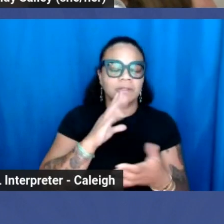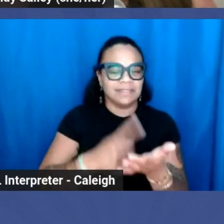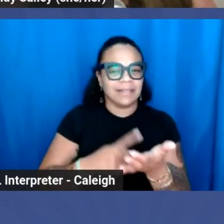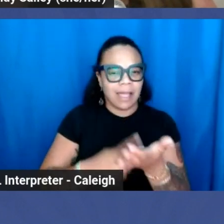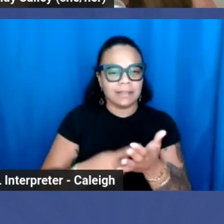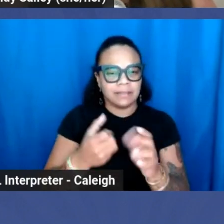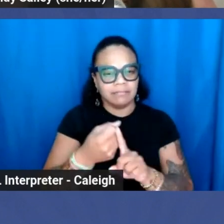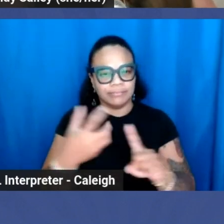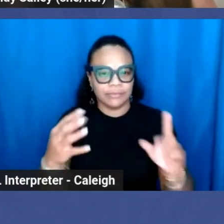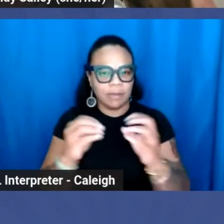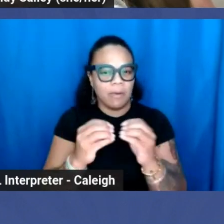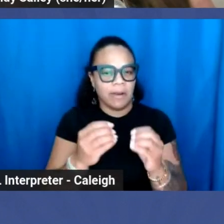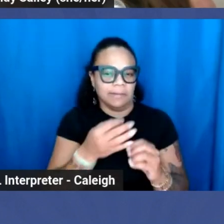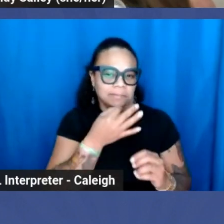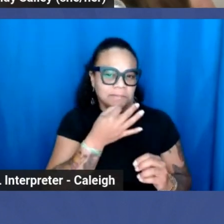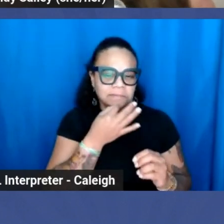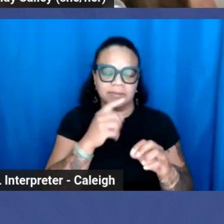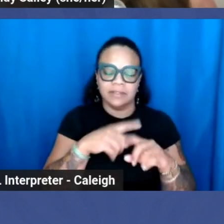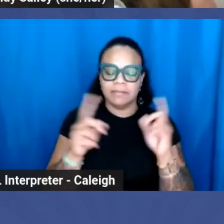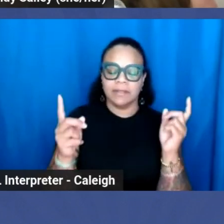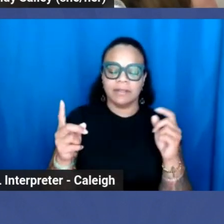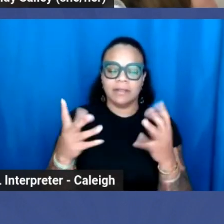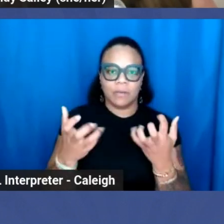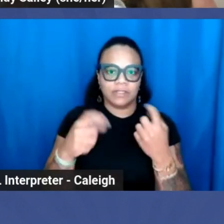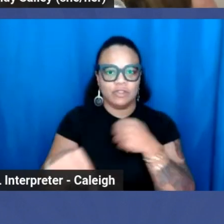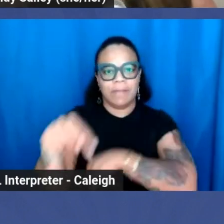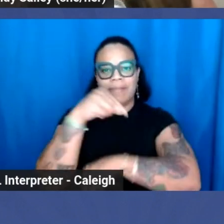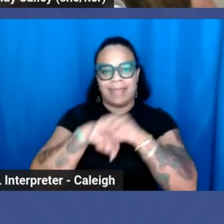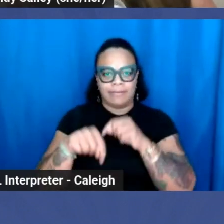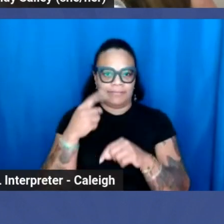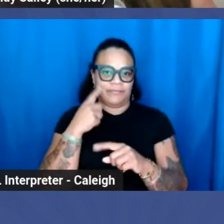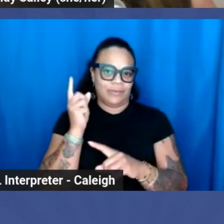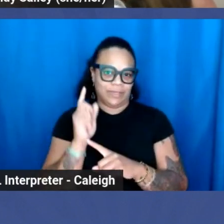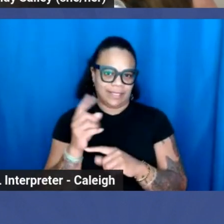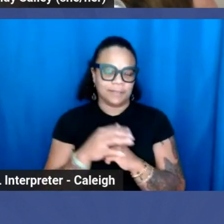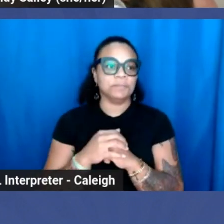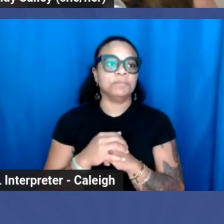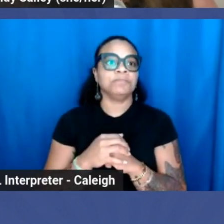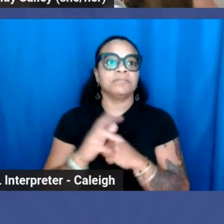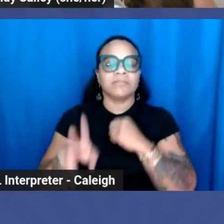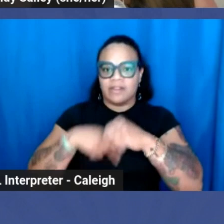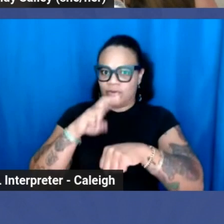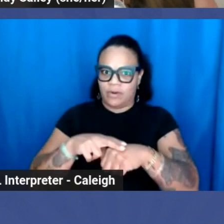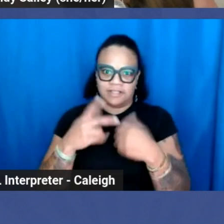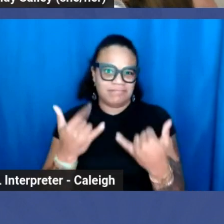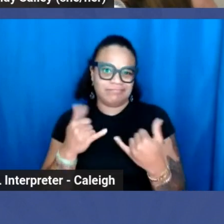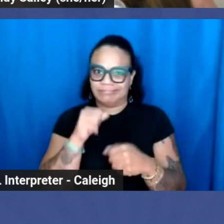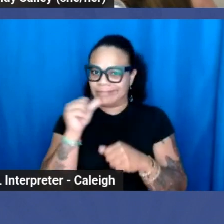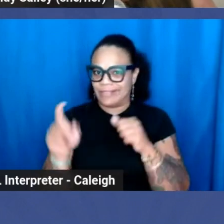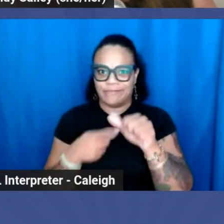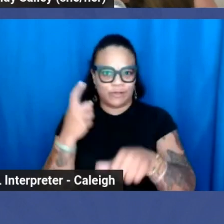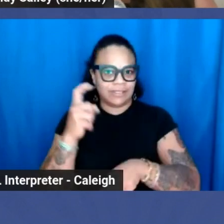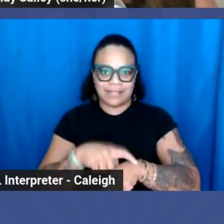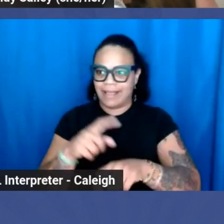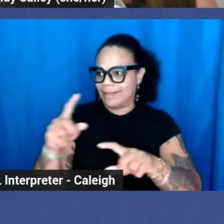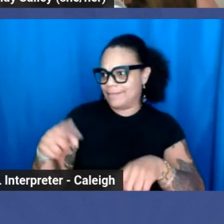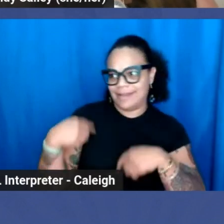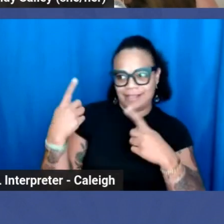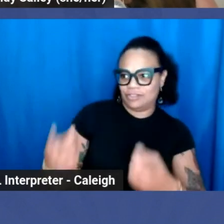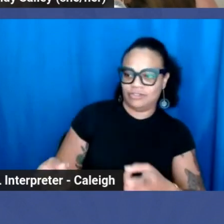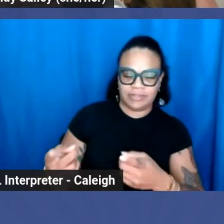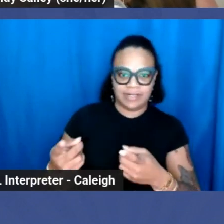while. But just to like take us back for 1 second, of course, this is not the first time in history that